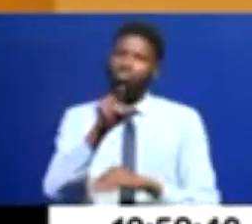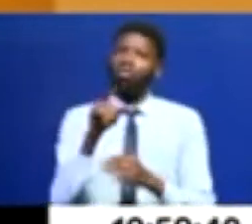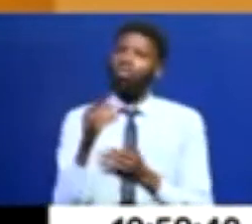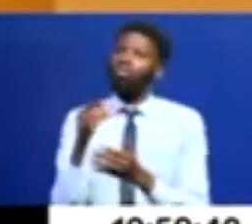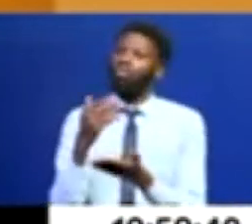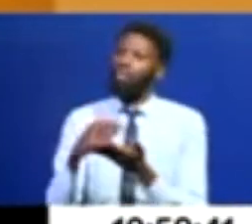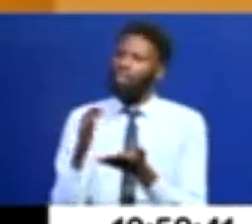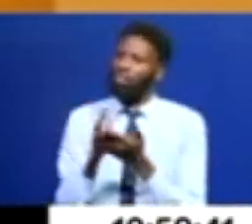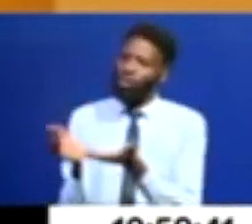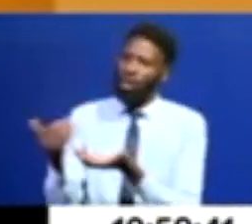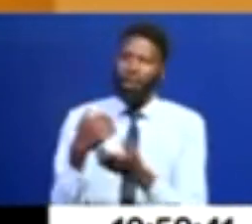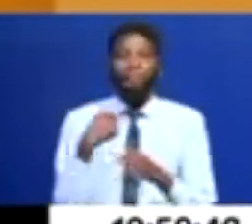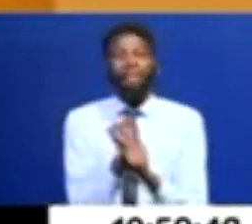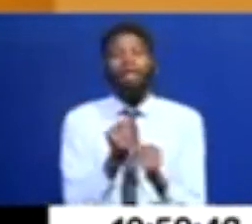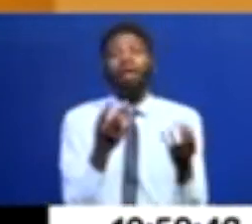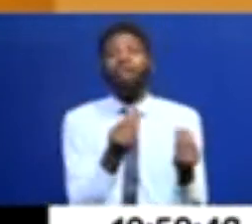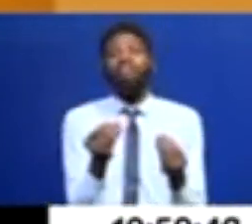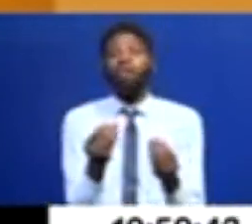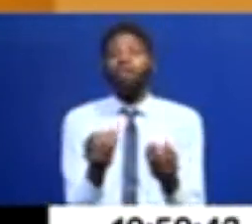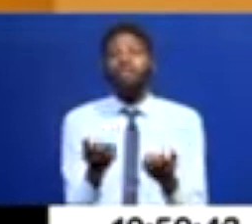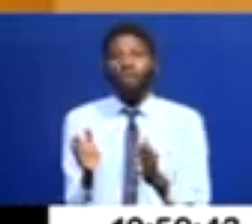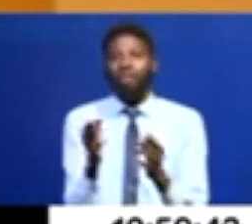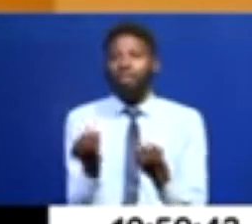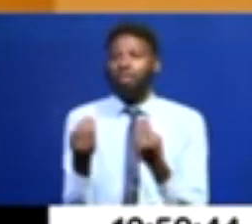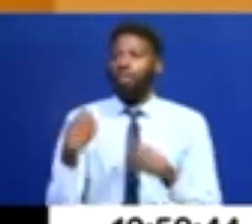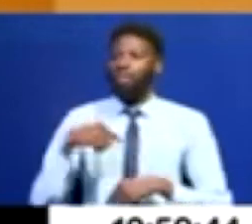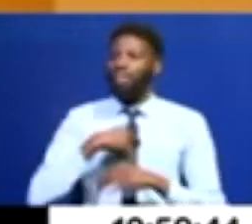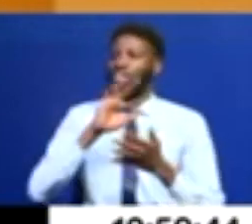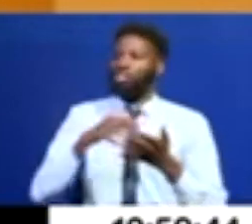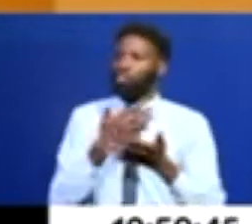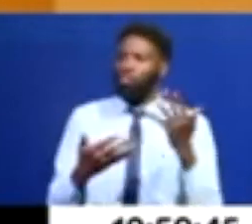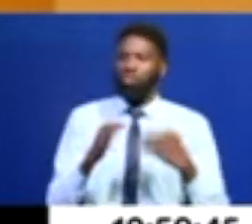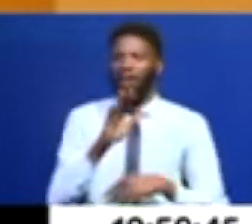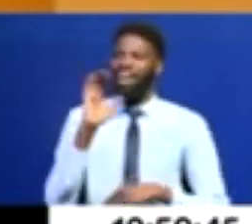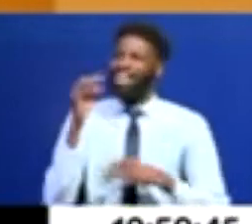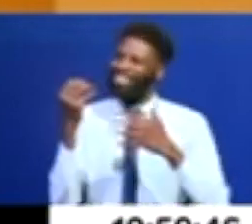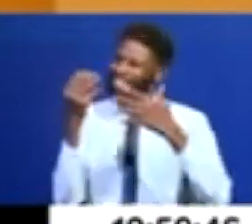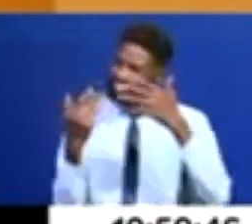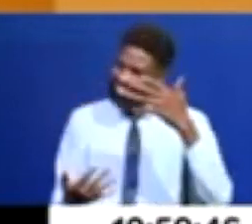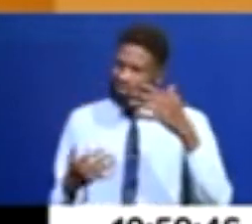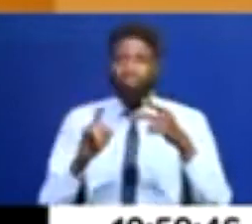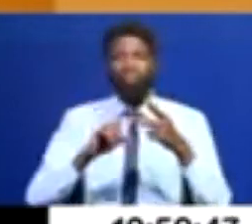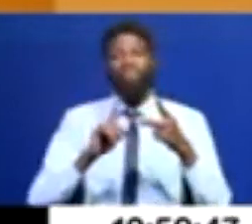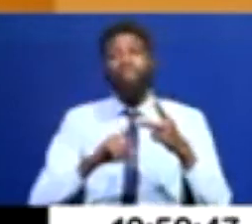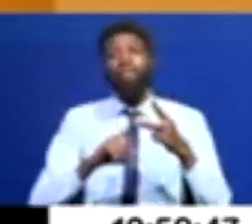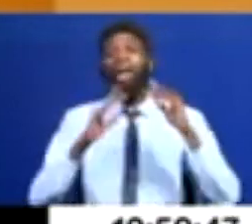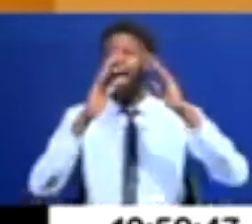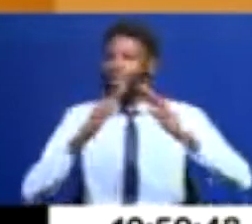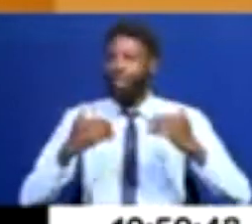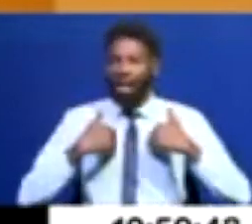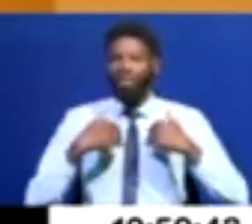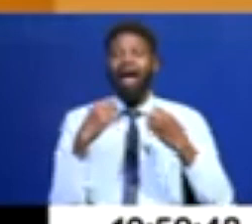making it simplified. Simply give us a schedule of all your clients, give us a schedule of the properties that they have,